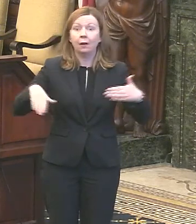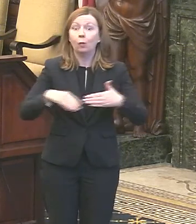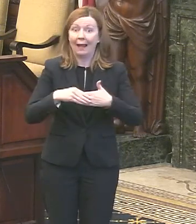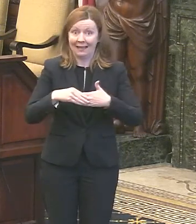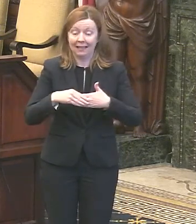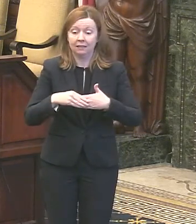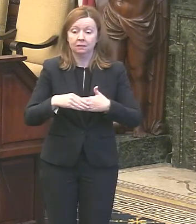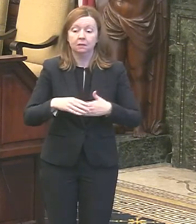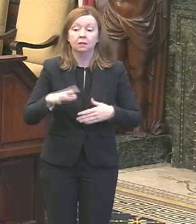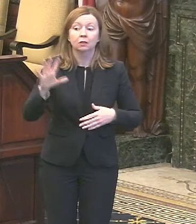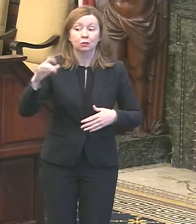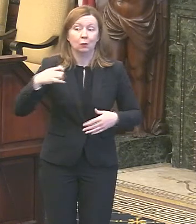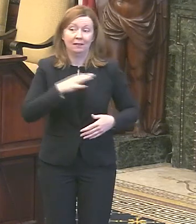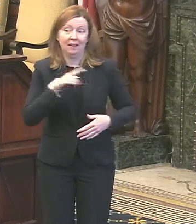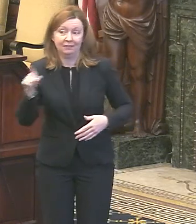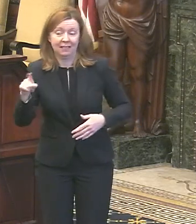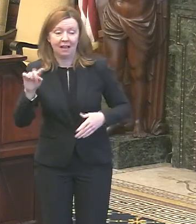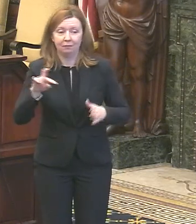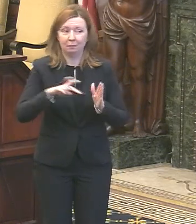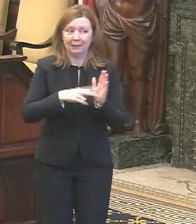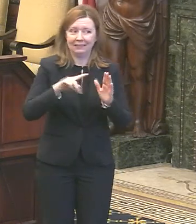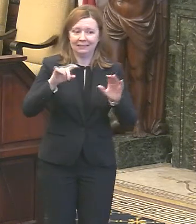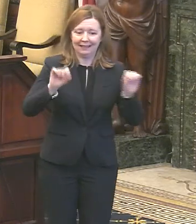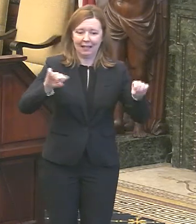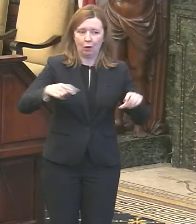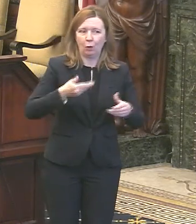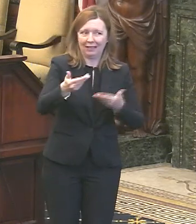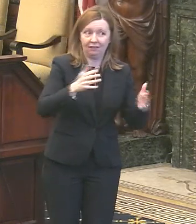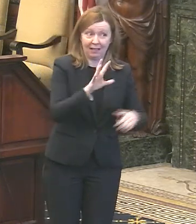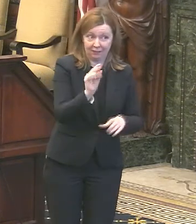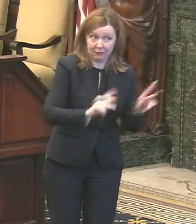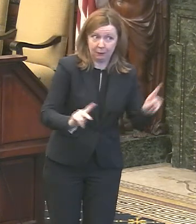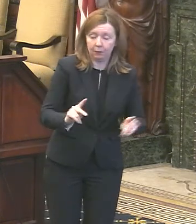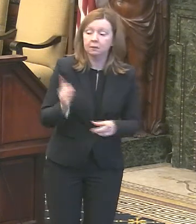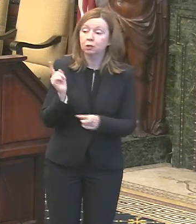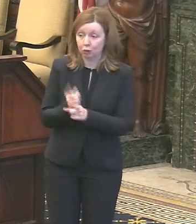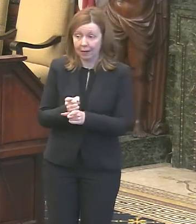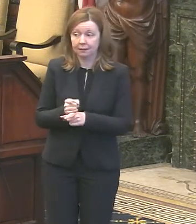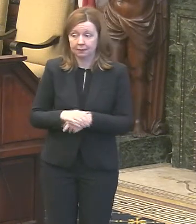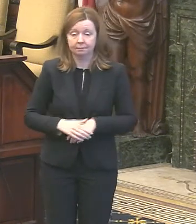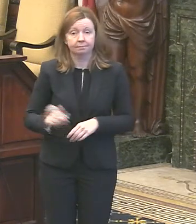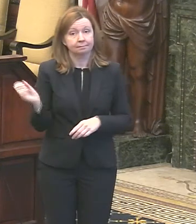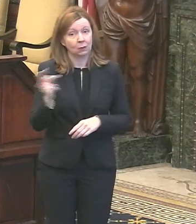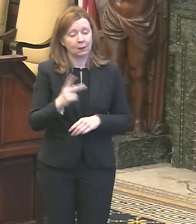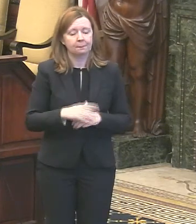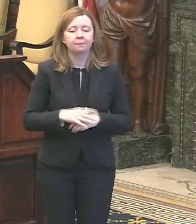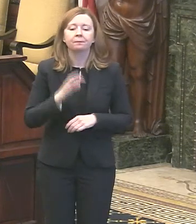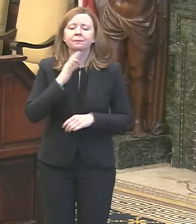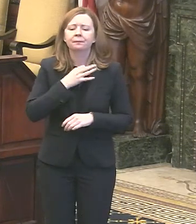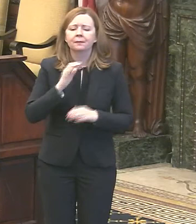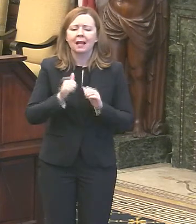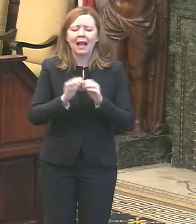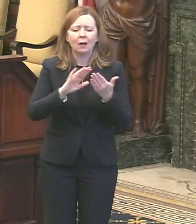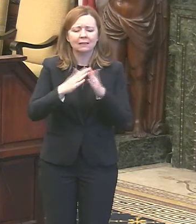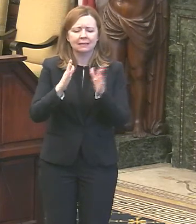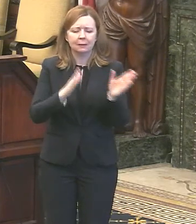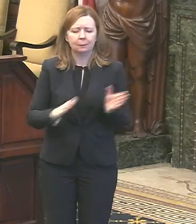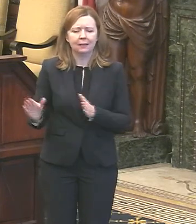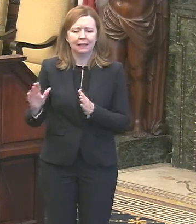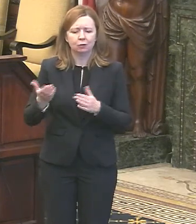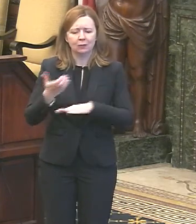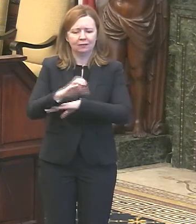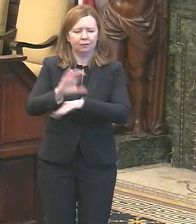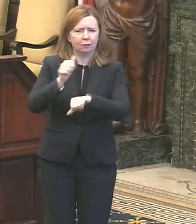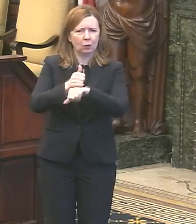wedding and there's 25 staff members, they would only be able to have 50 attendees? Correct. Okay. And I was wondering, how does the city plan to enforce